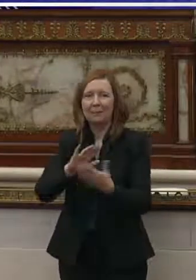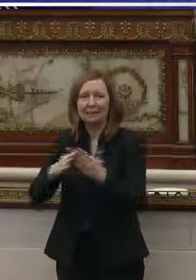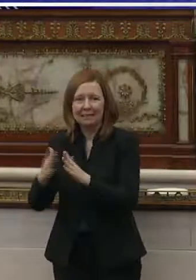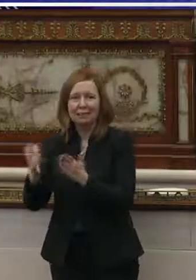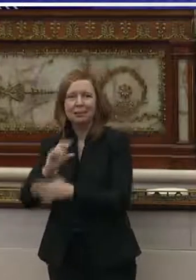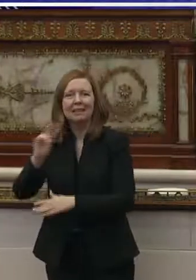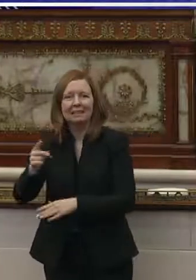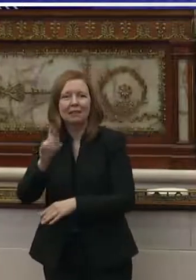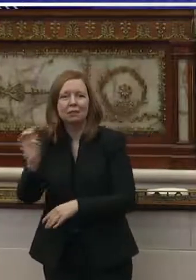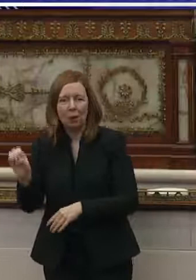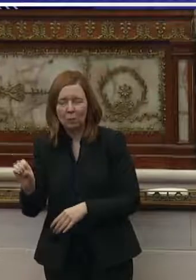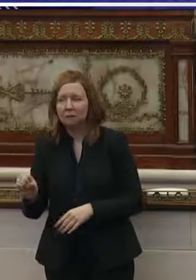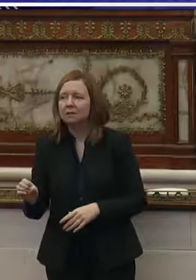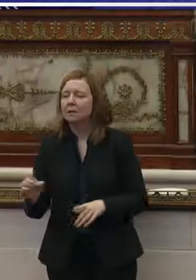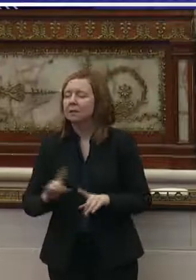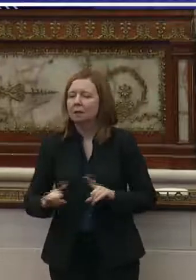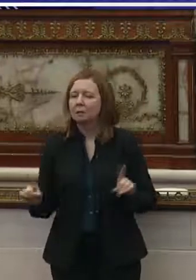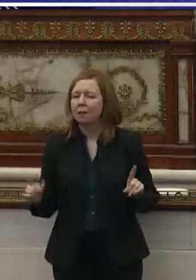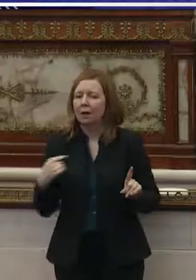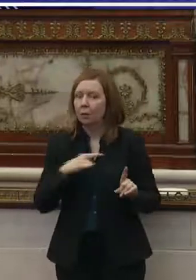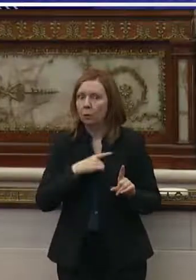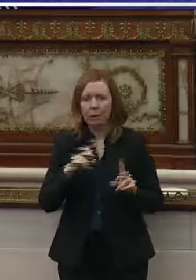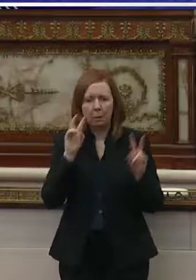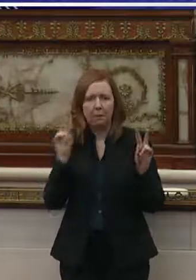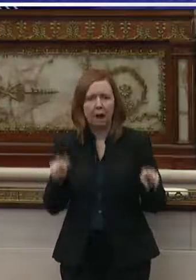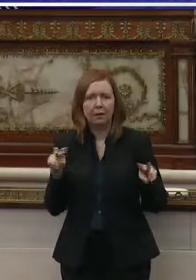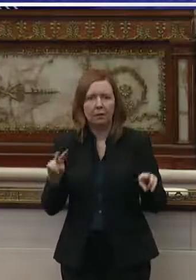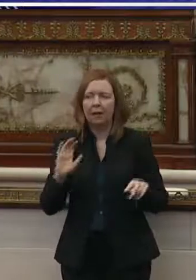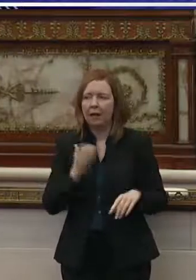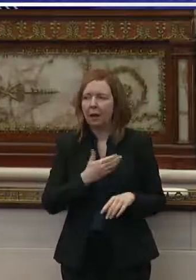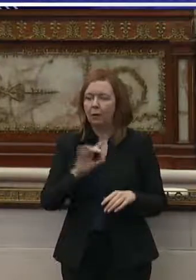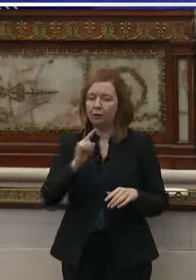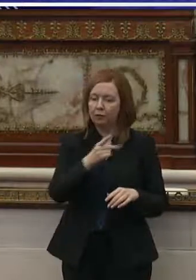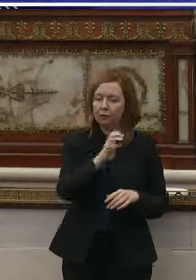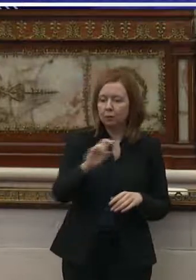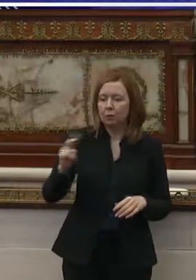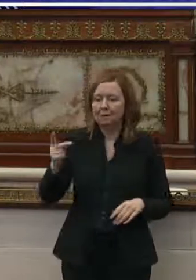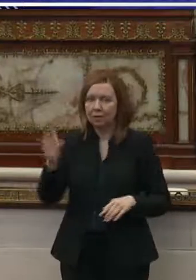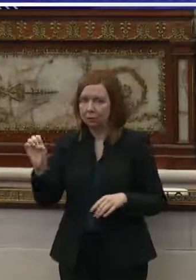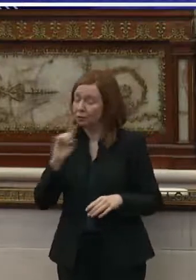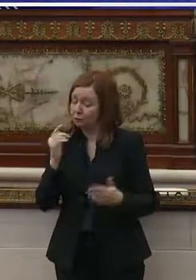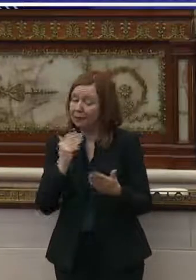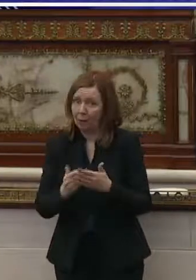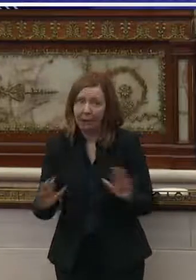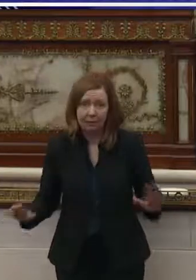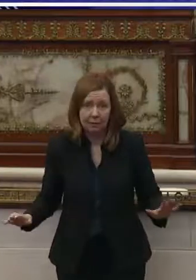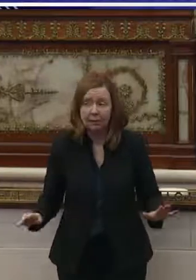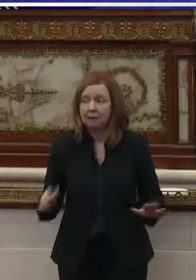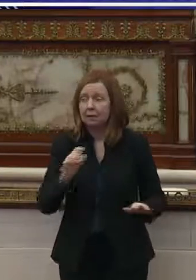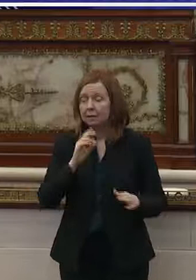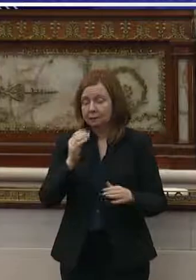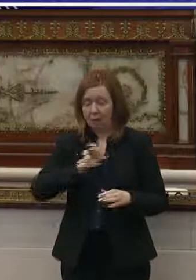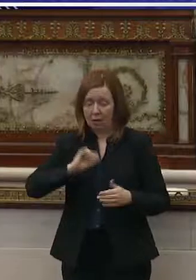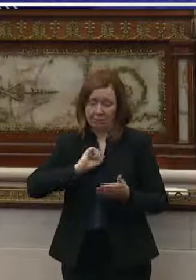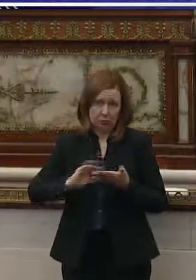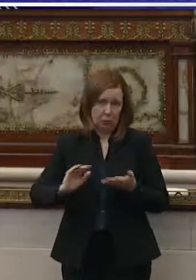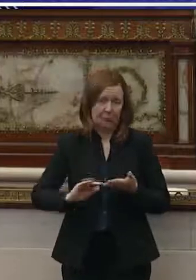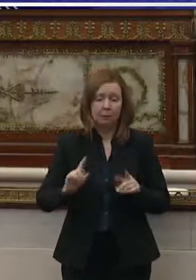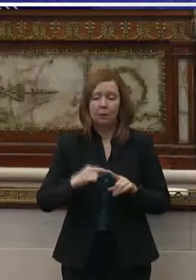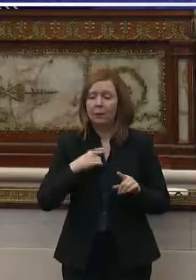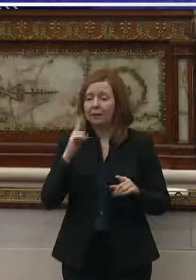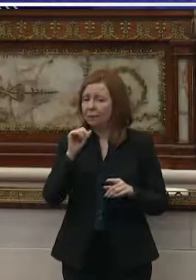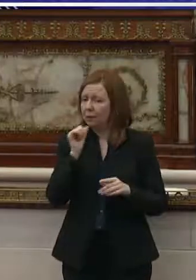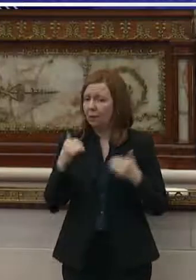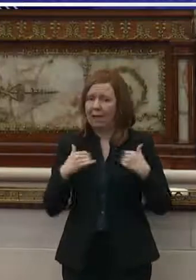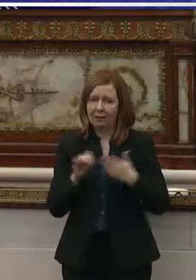to get a second dose. But we are monitoring our first dose, second dose pretty well, excuse me, and we're thinking we're not going